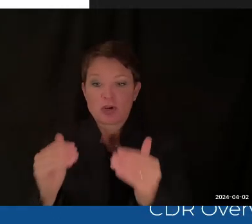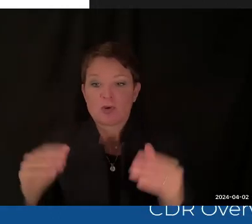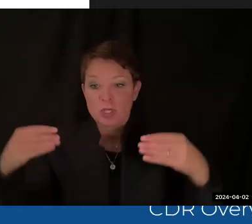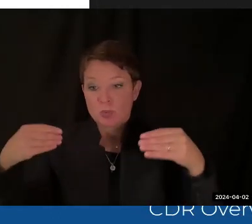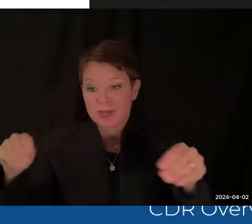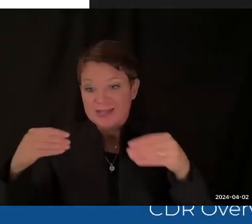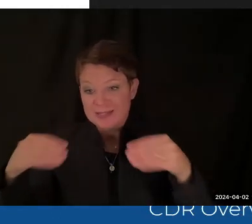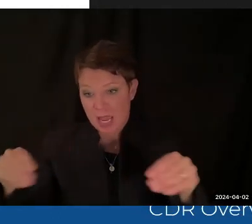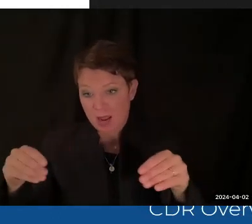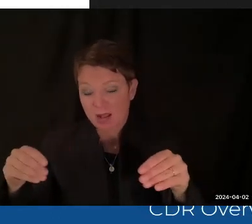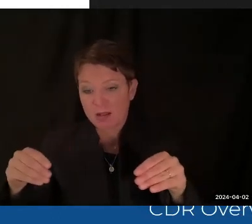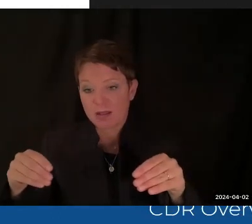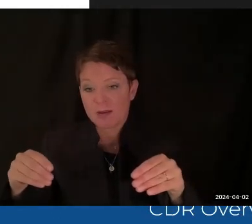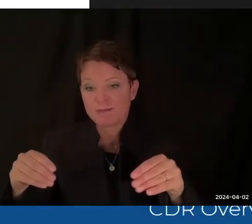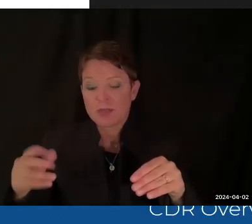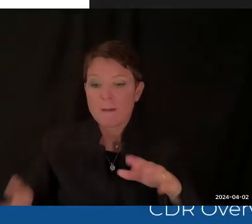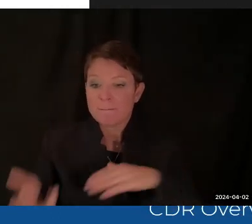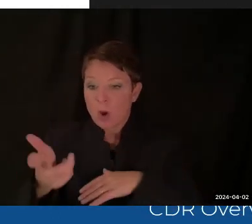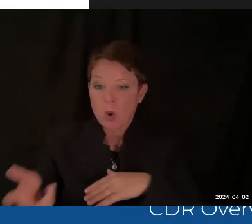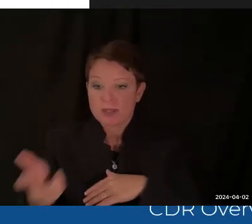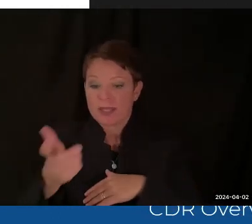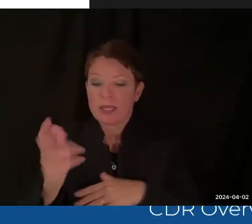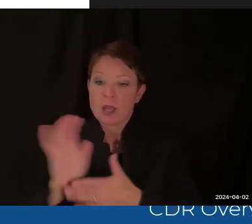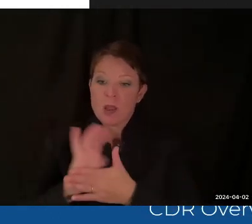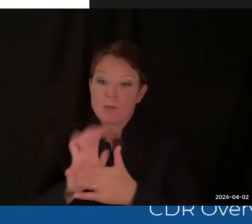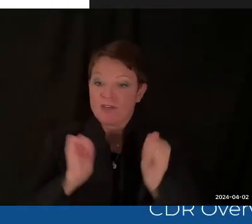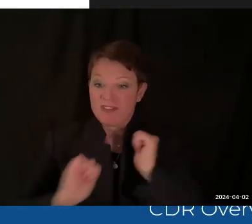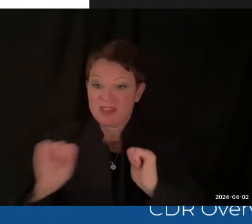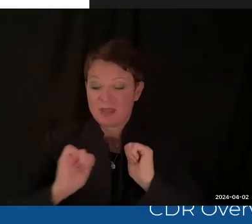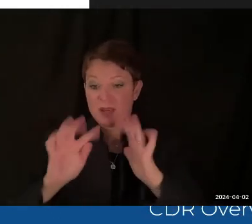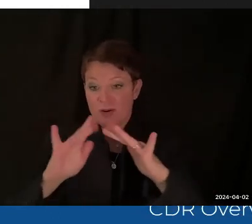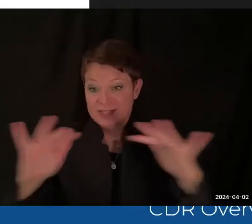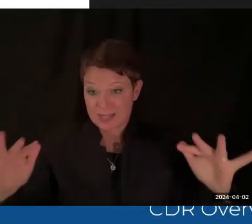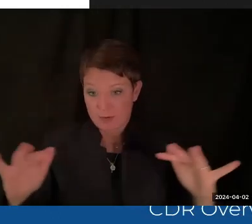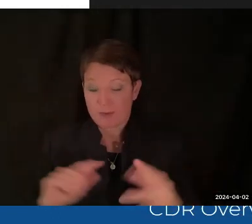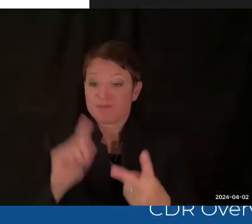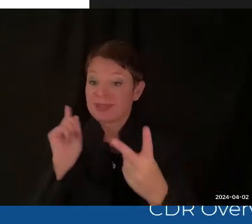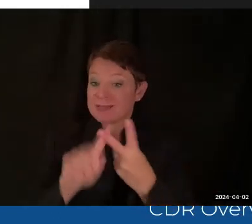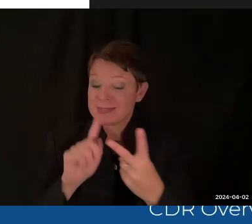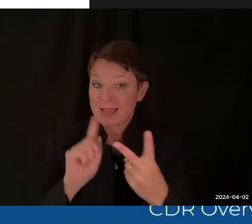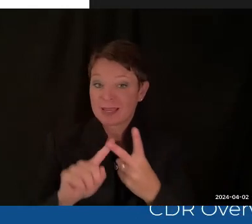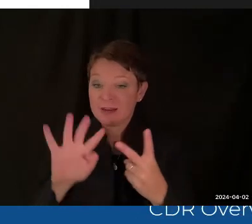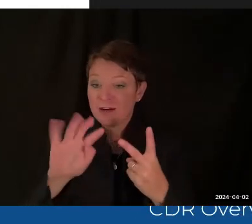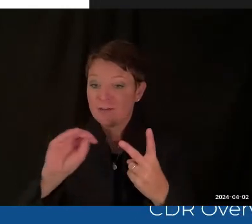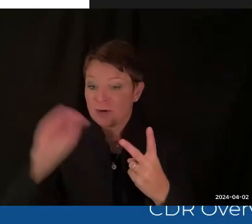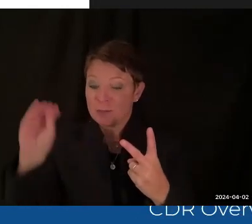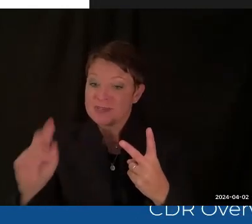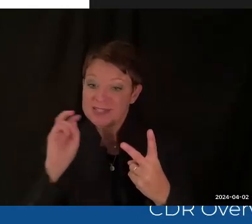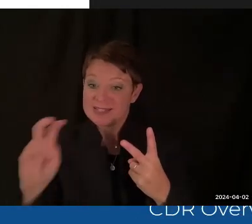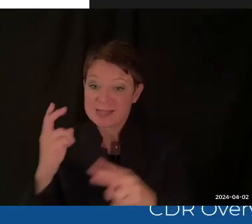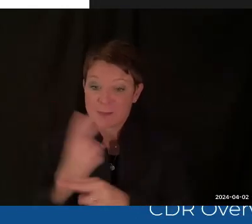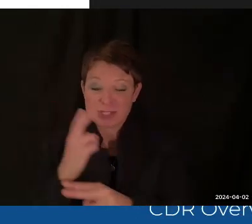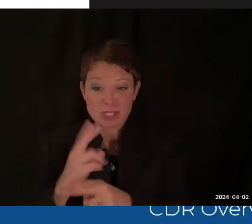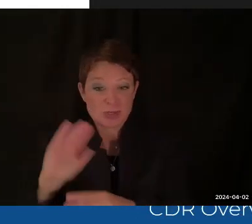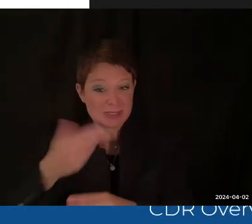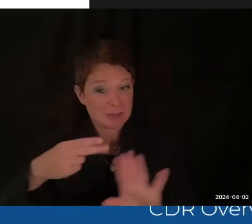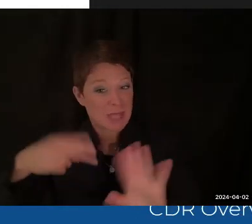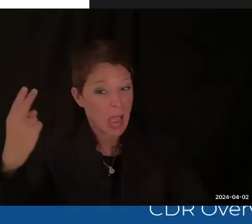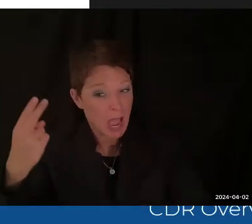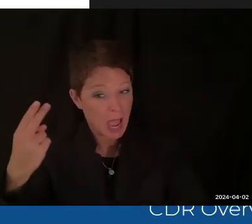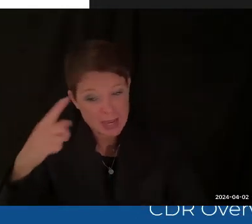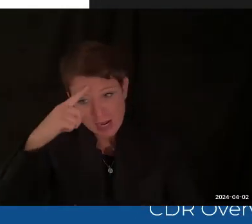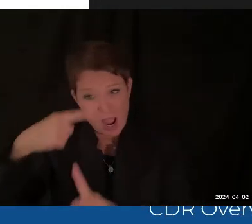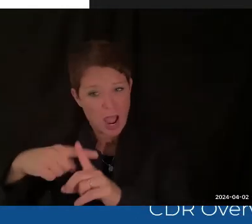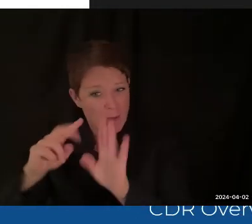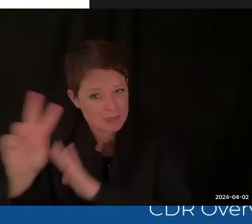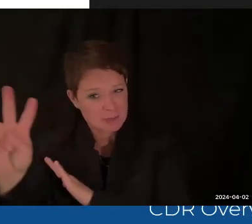retail and bowling alley and movie theater and all of that. And secondly, 40% SEPTA usage seems really high and